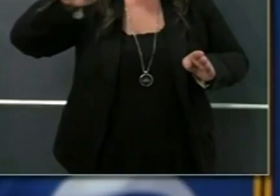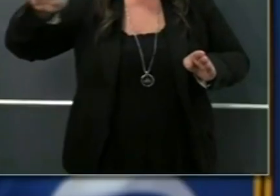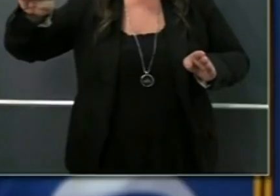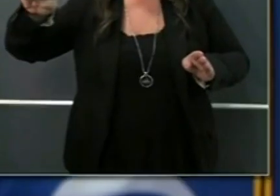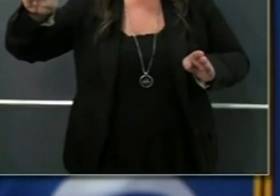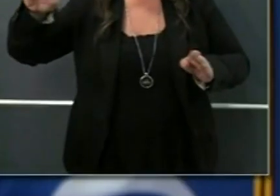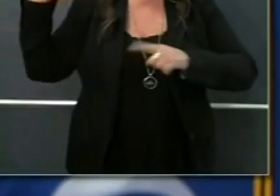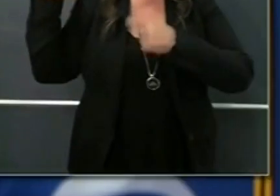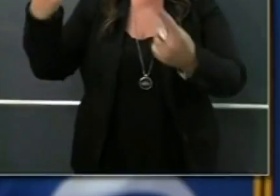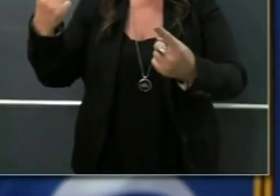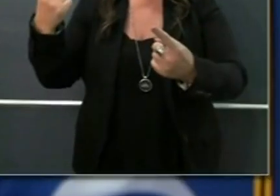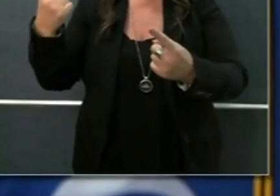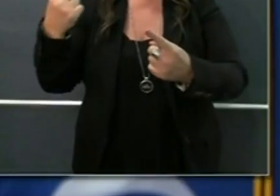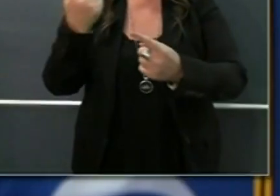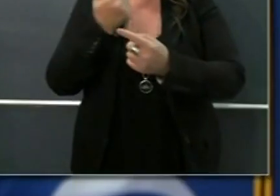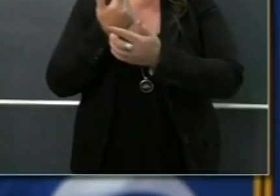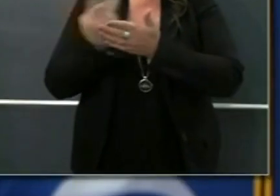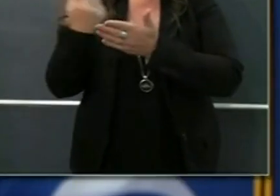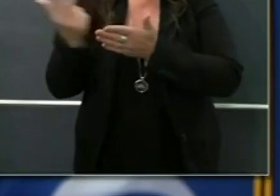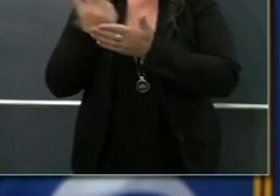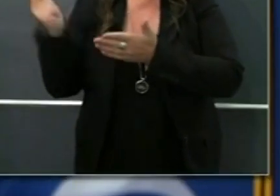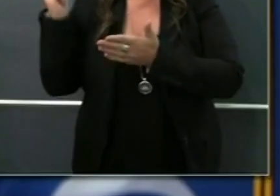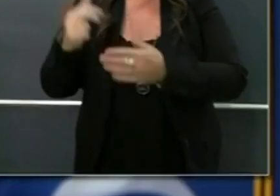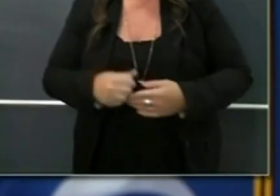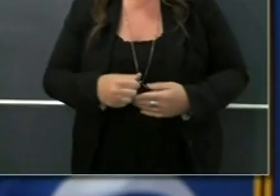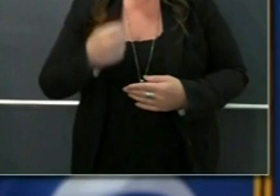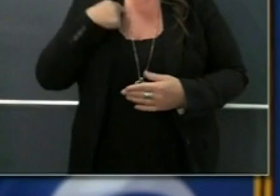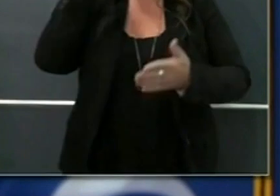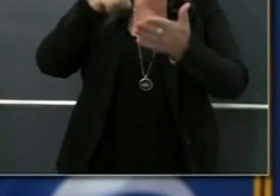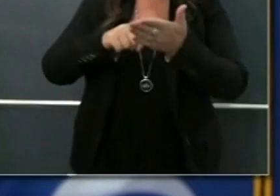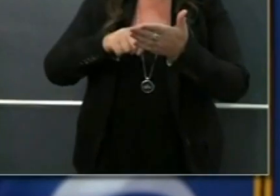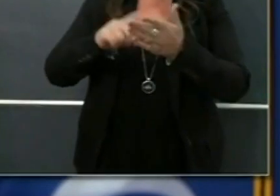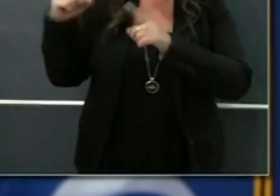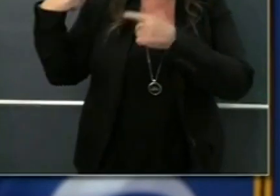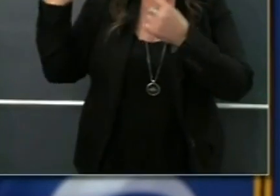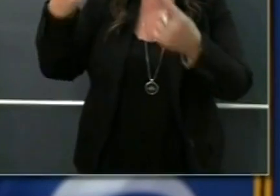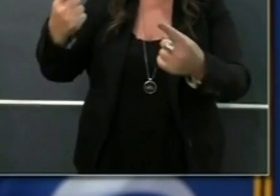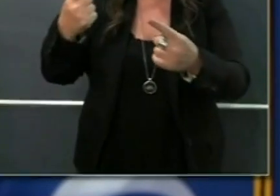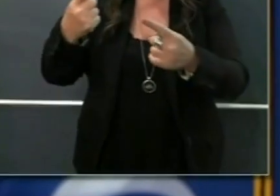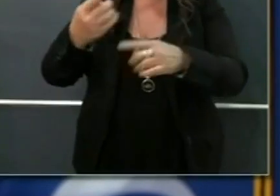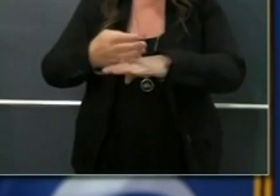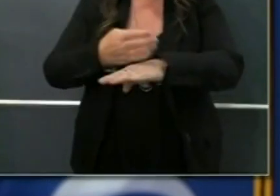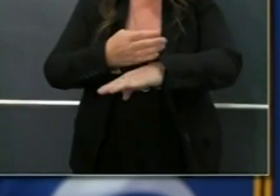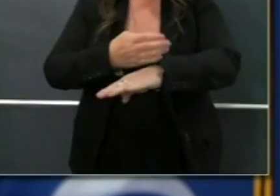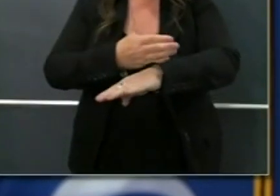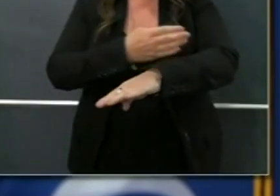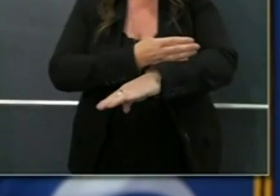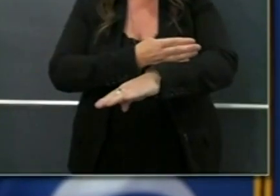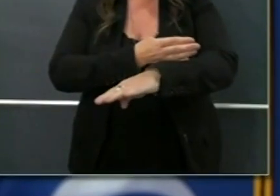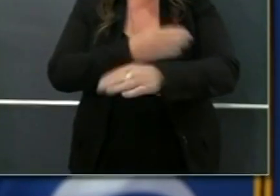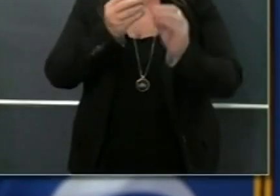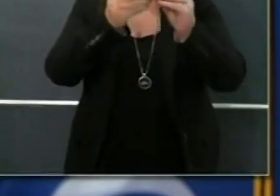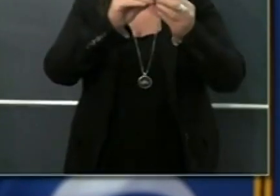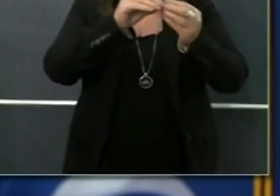we have made real progress in this state over the course of the last number of weeks. And that's why I want to just confront